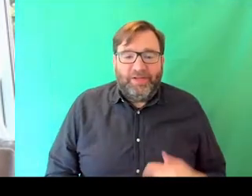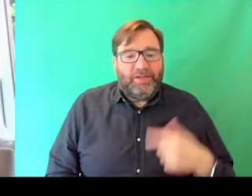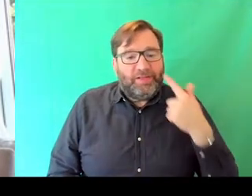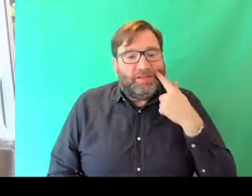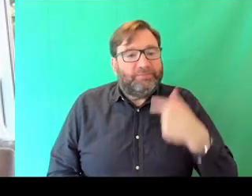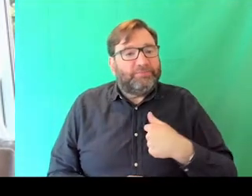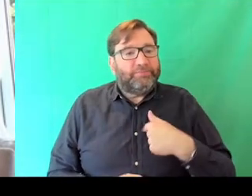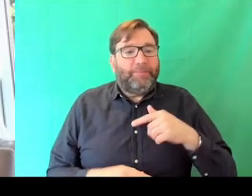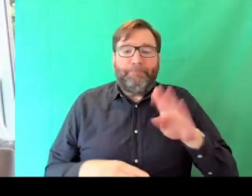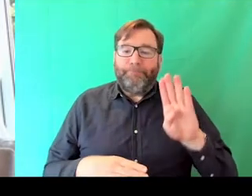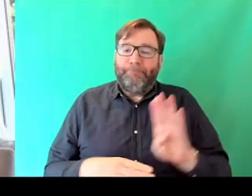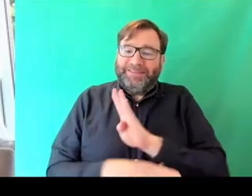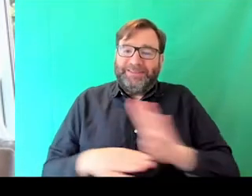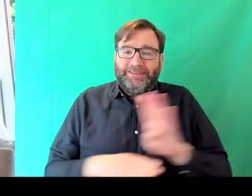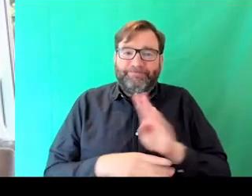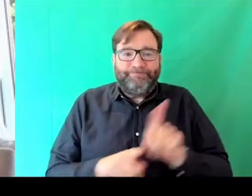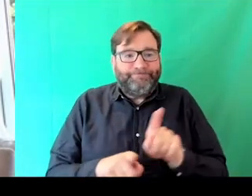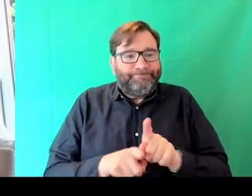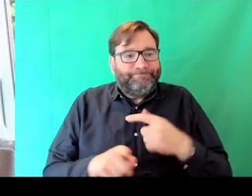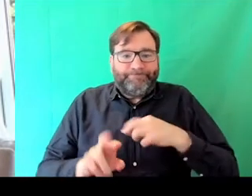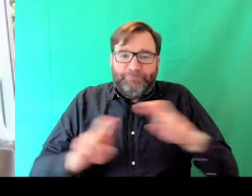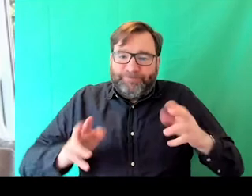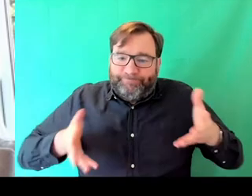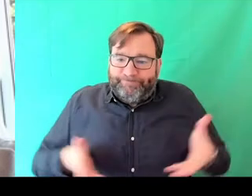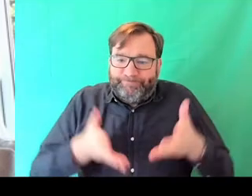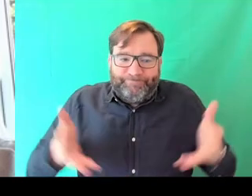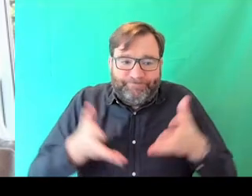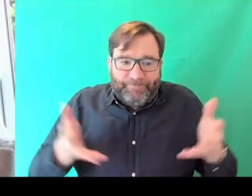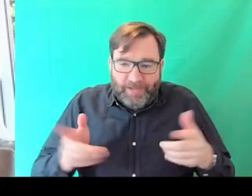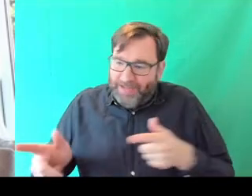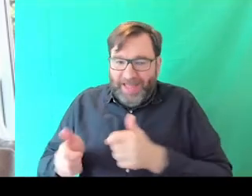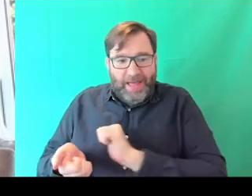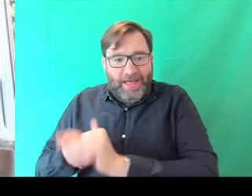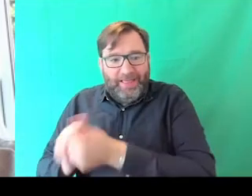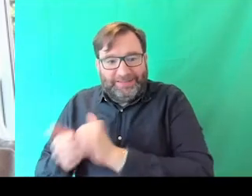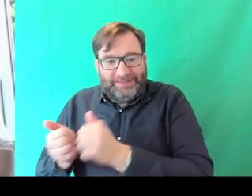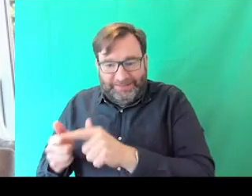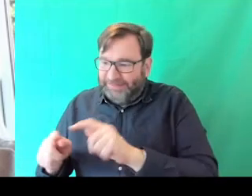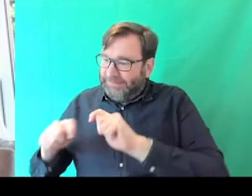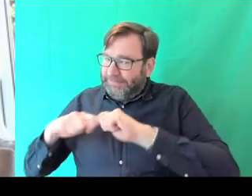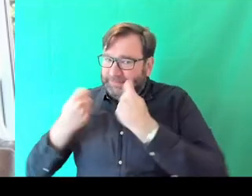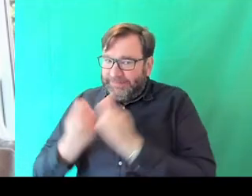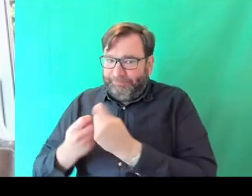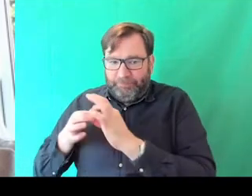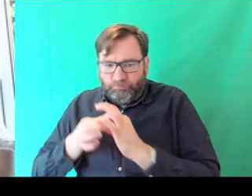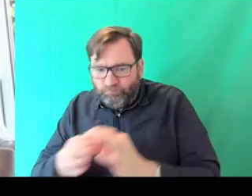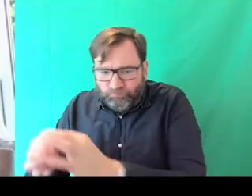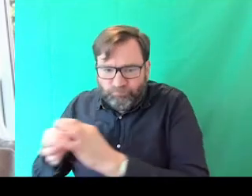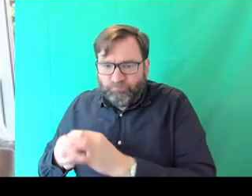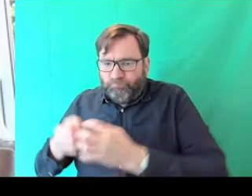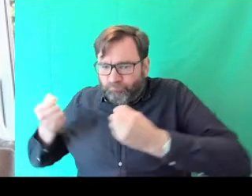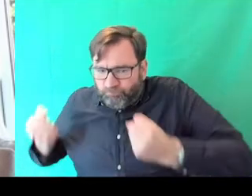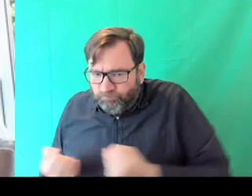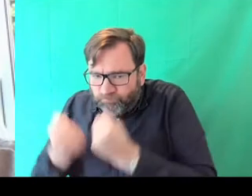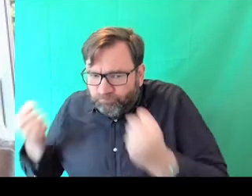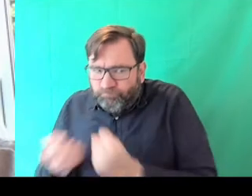understanding the fact that to be successful, it's really hard to do it by yourself. Coming from a sport where you